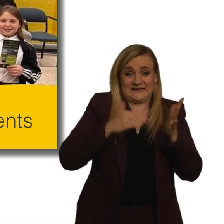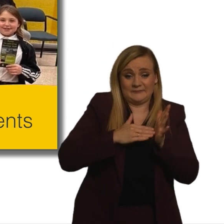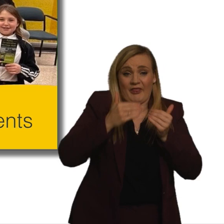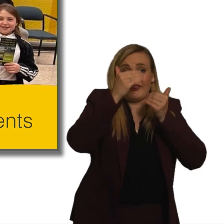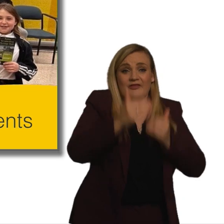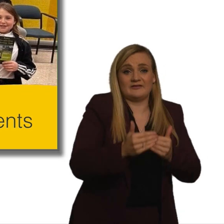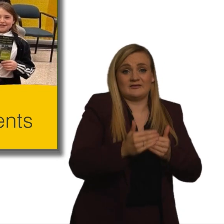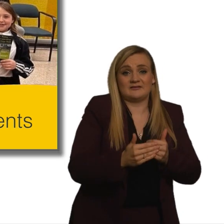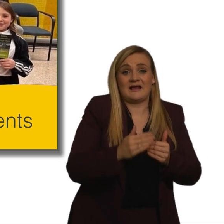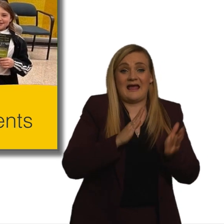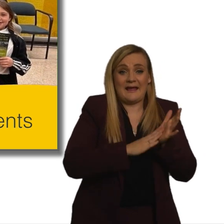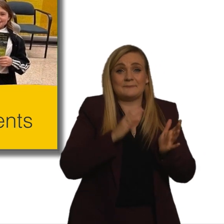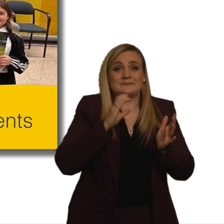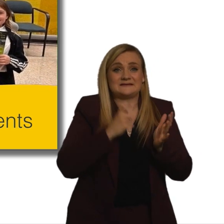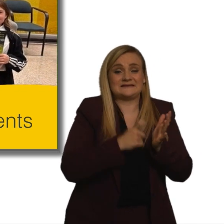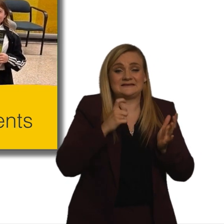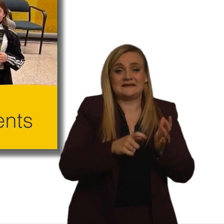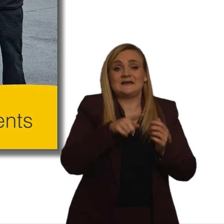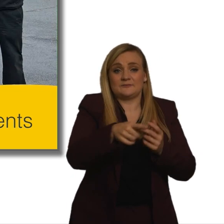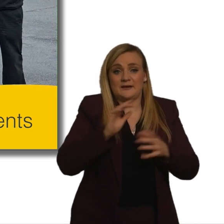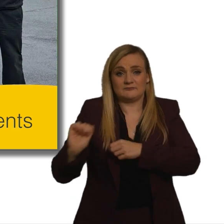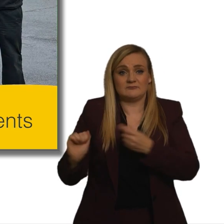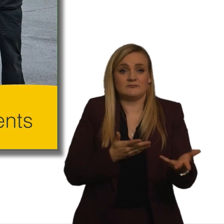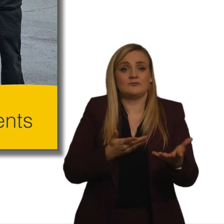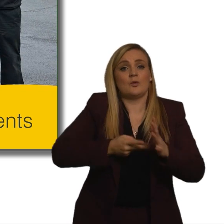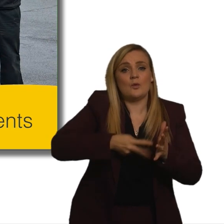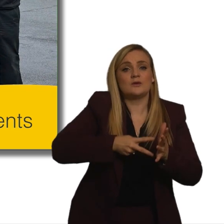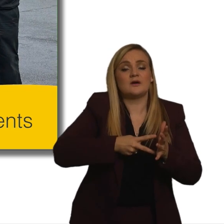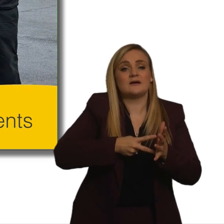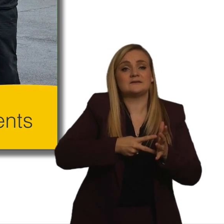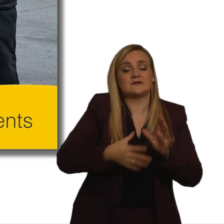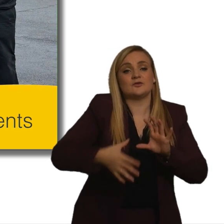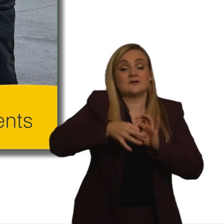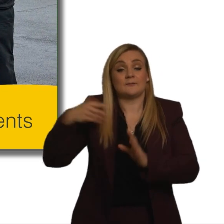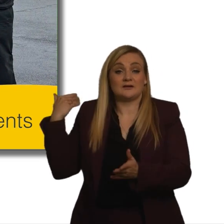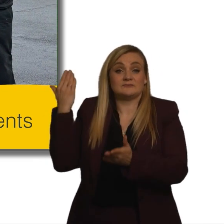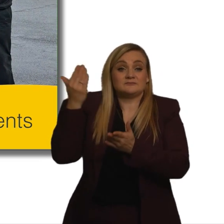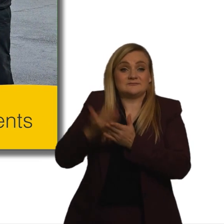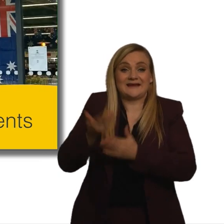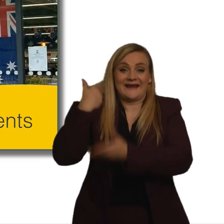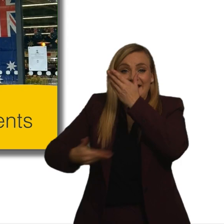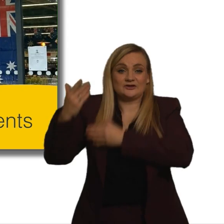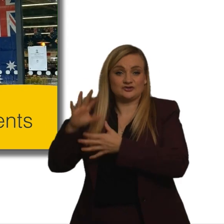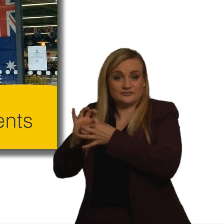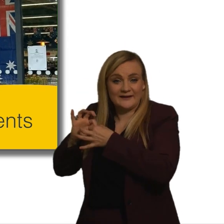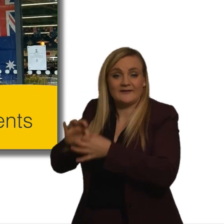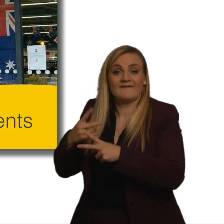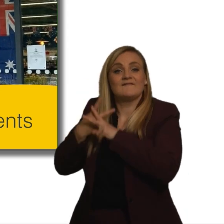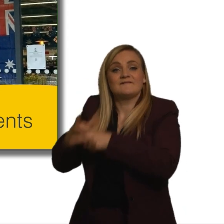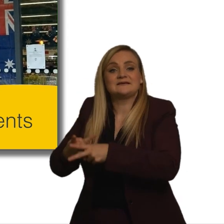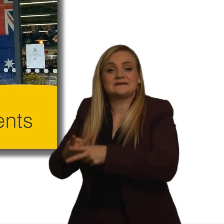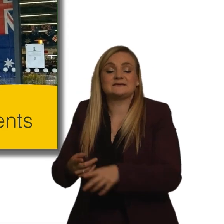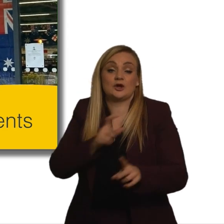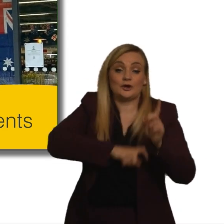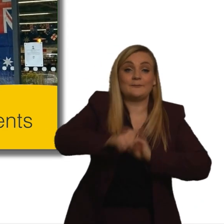MCC's organised more than 45 events, including history and heritage visits, community litter picks, and partnered